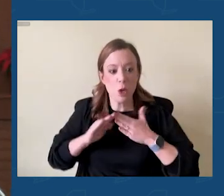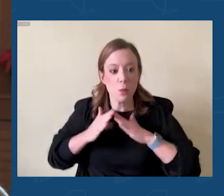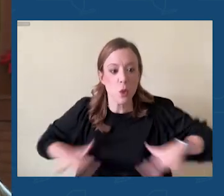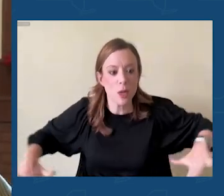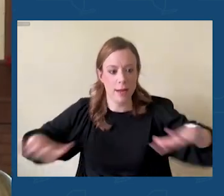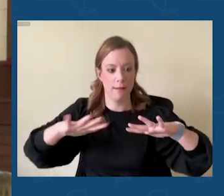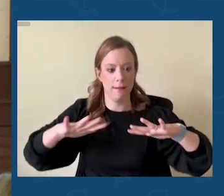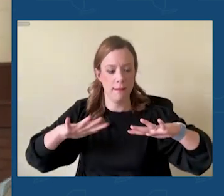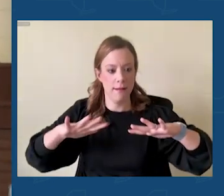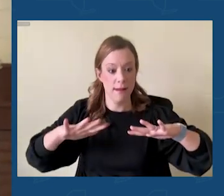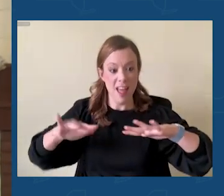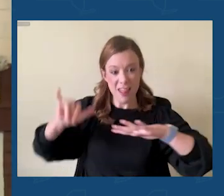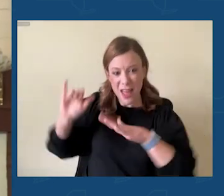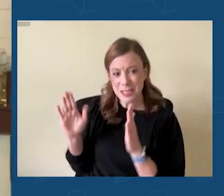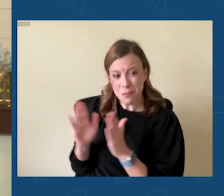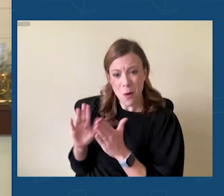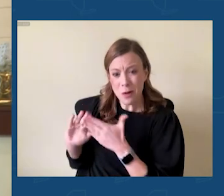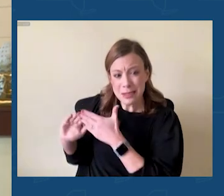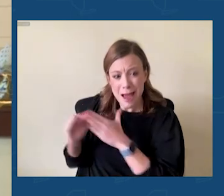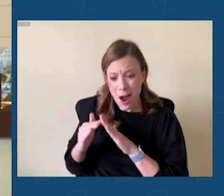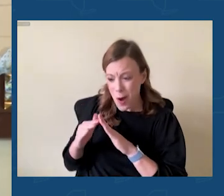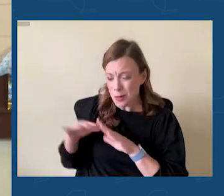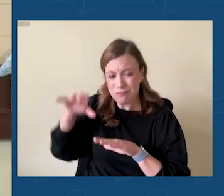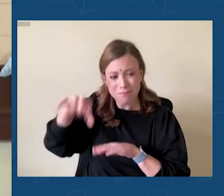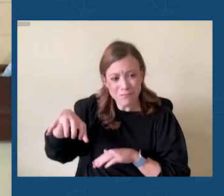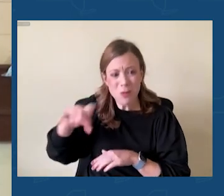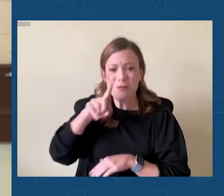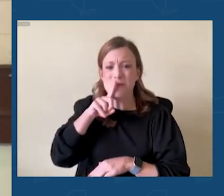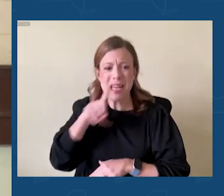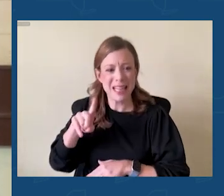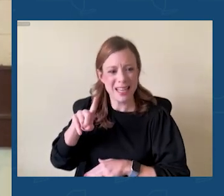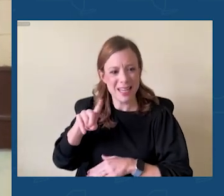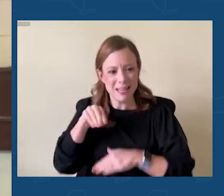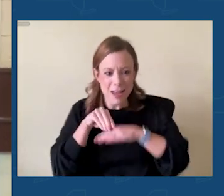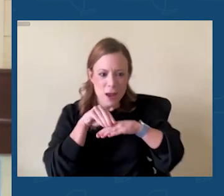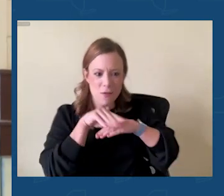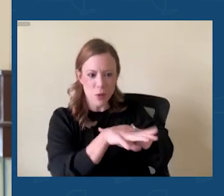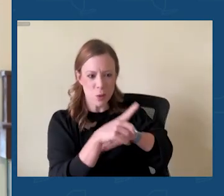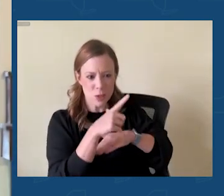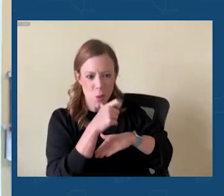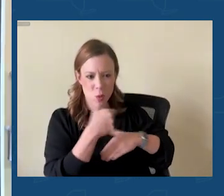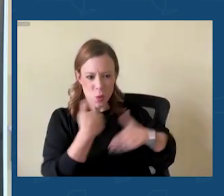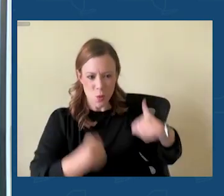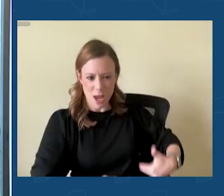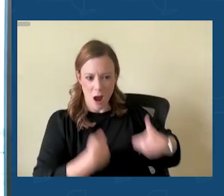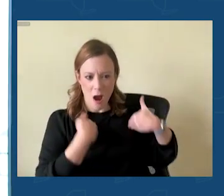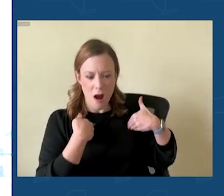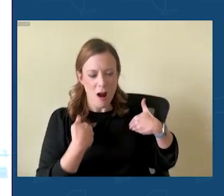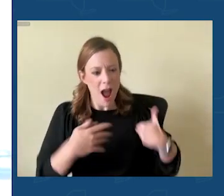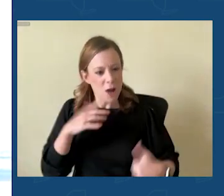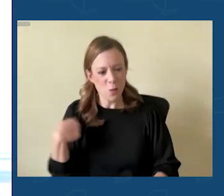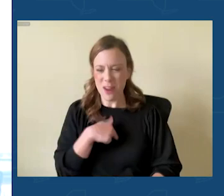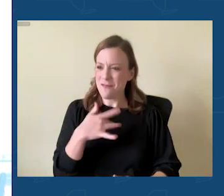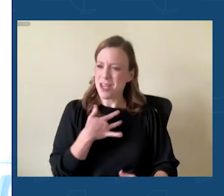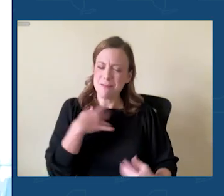individuals, but they also collectively bring us together and provide a sense of pride for where we come